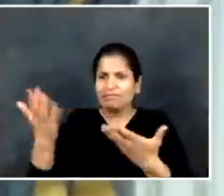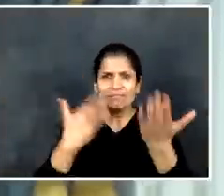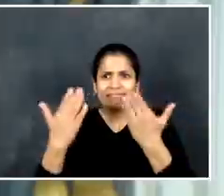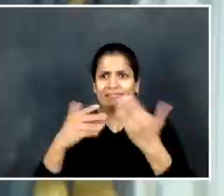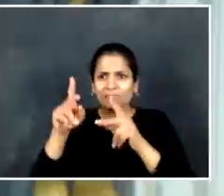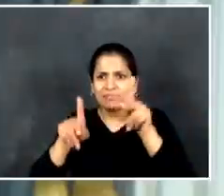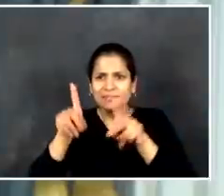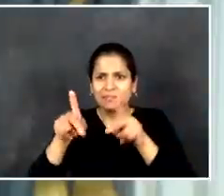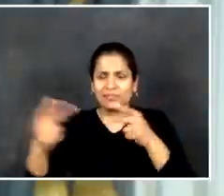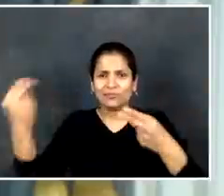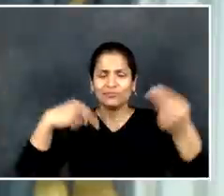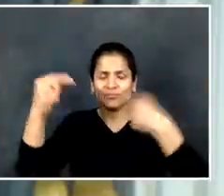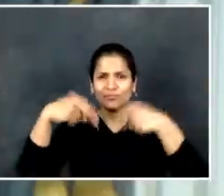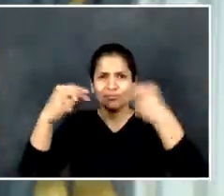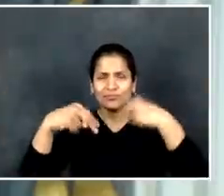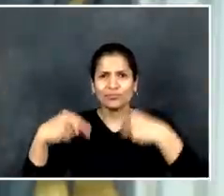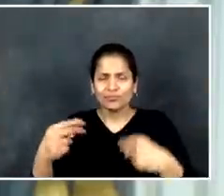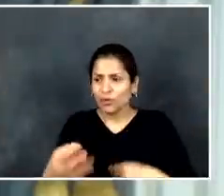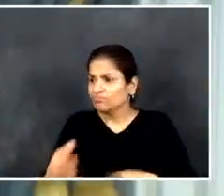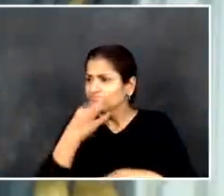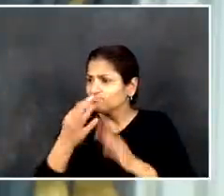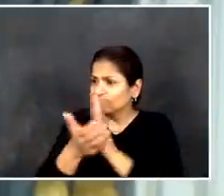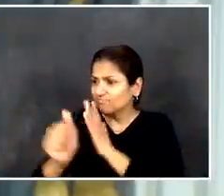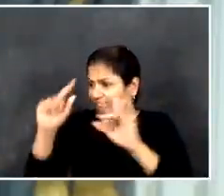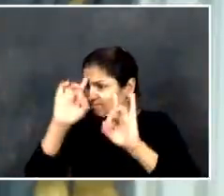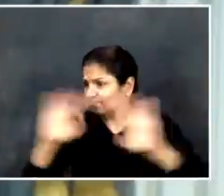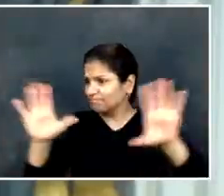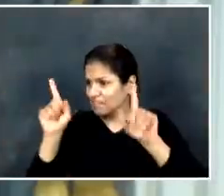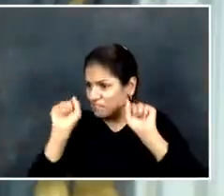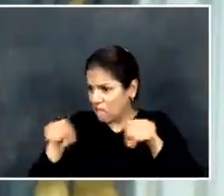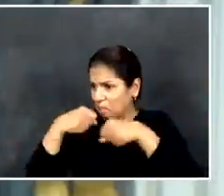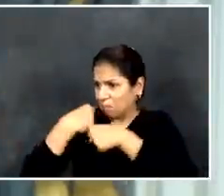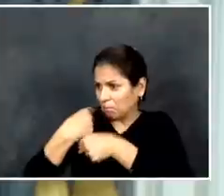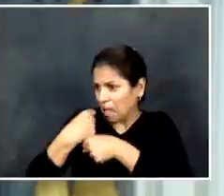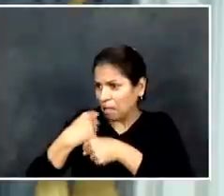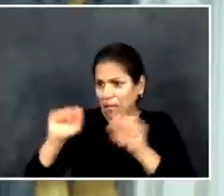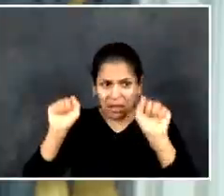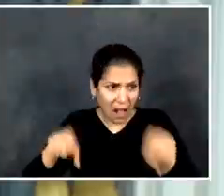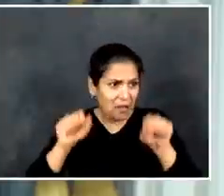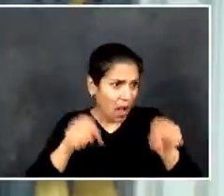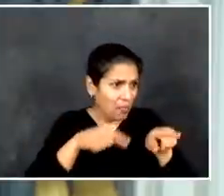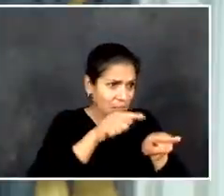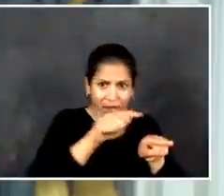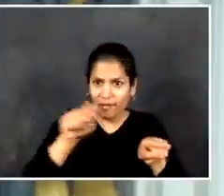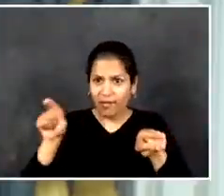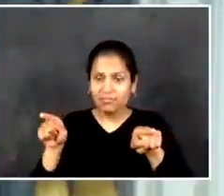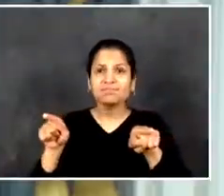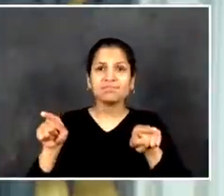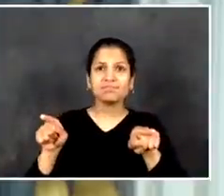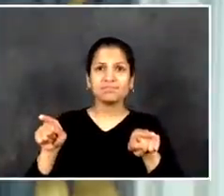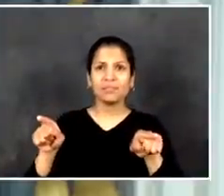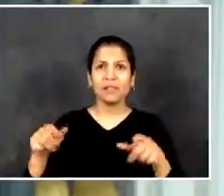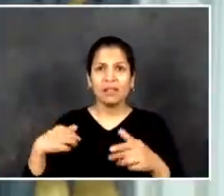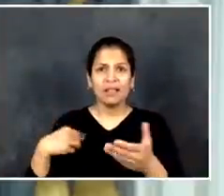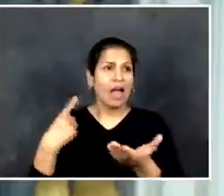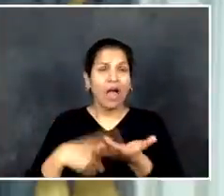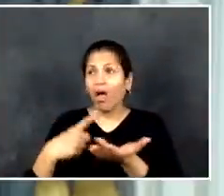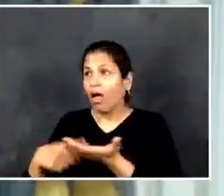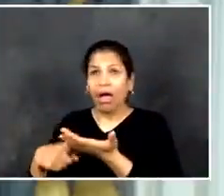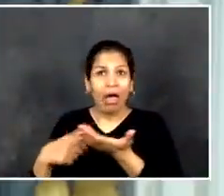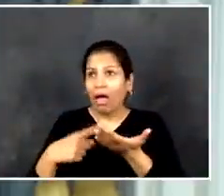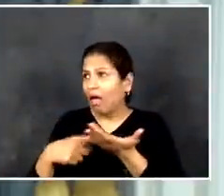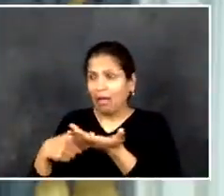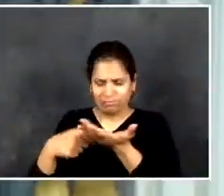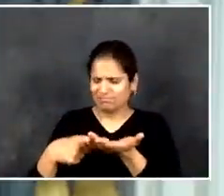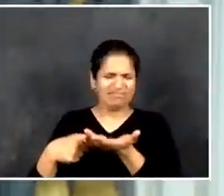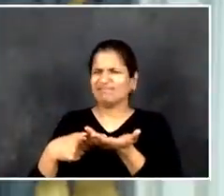talking very early on at the impetus that was actually another New Lab member who was watching was going in